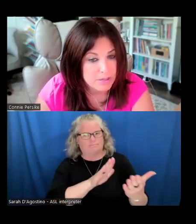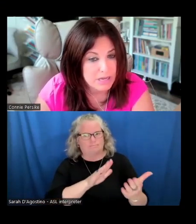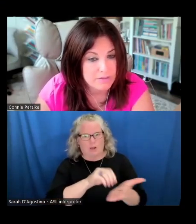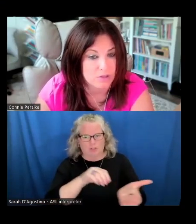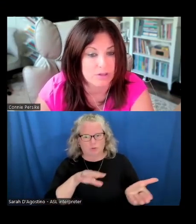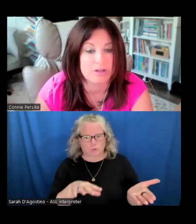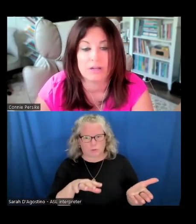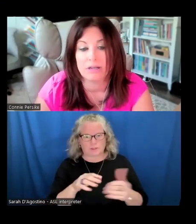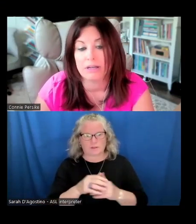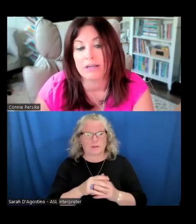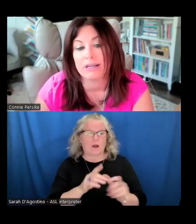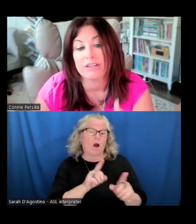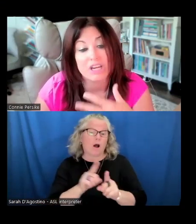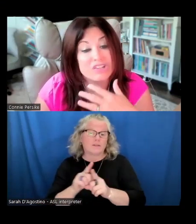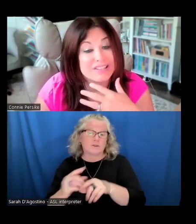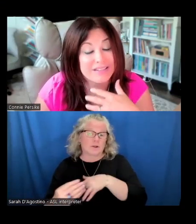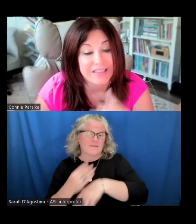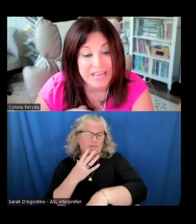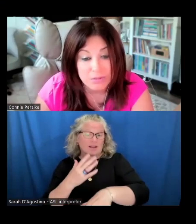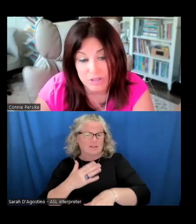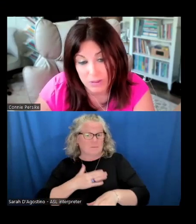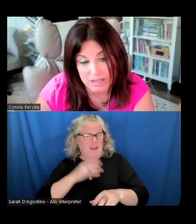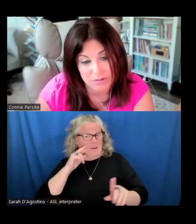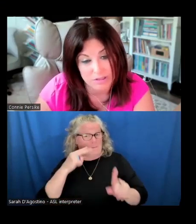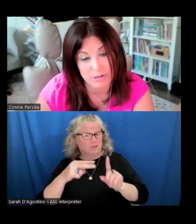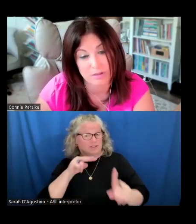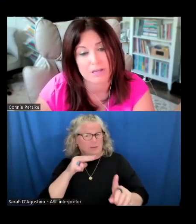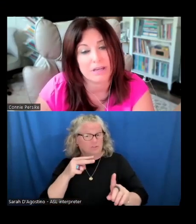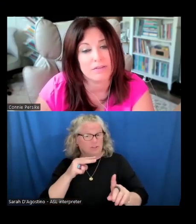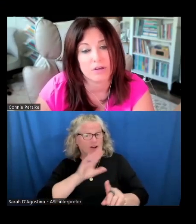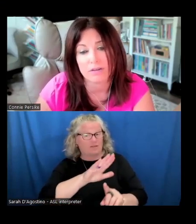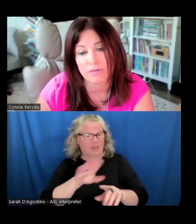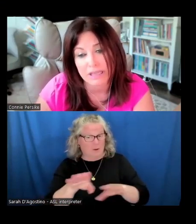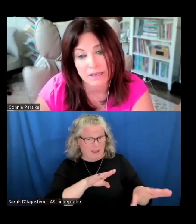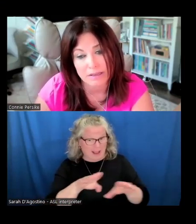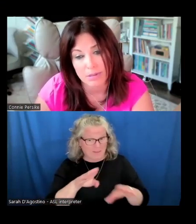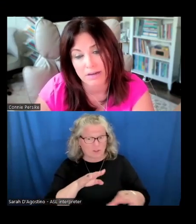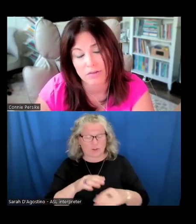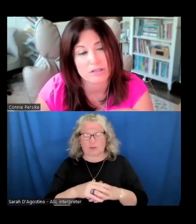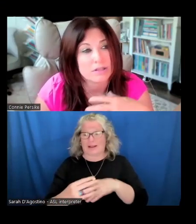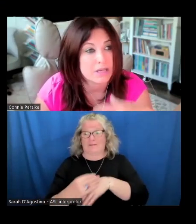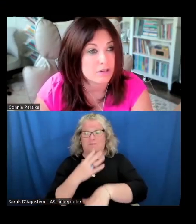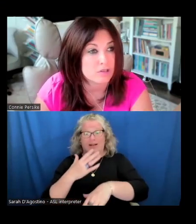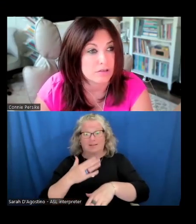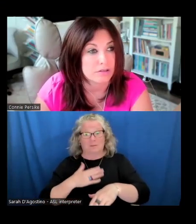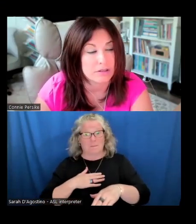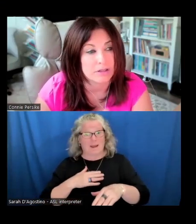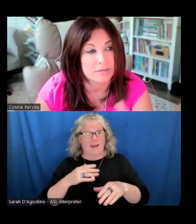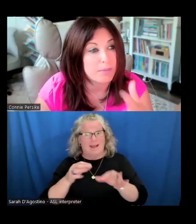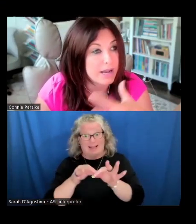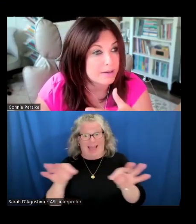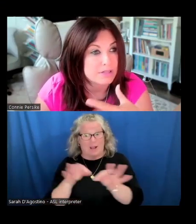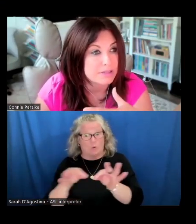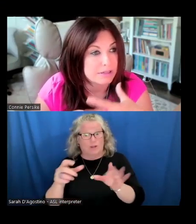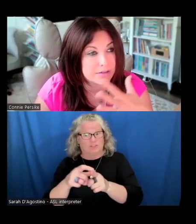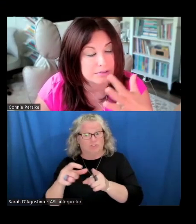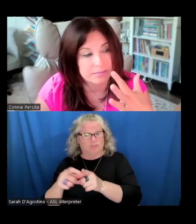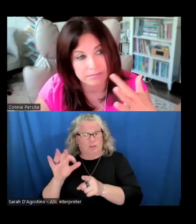perceive the behavior. It changes the language we use about the behavior. If we think the behavior is intentional and